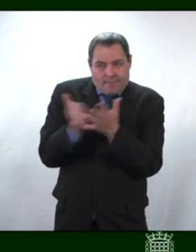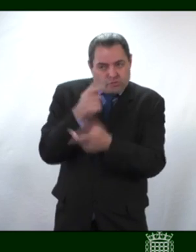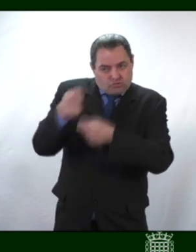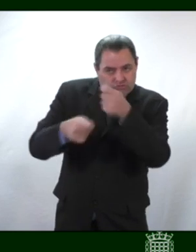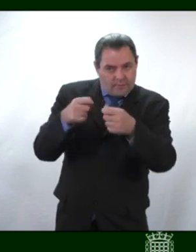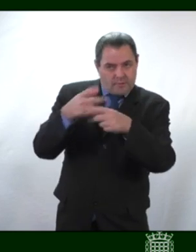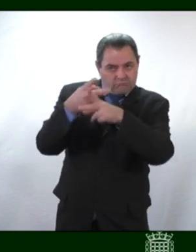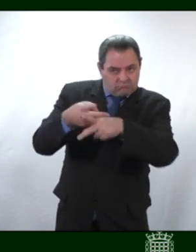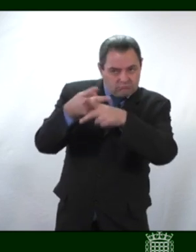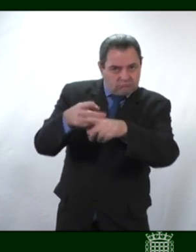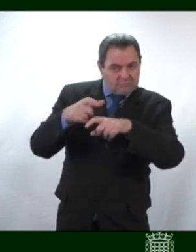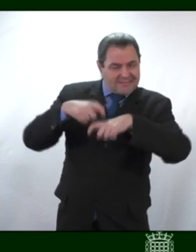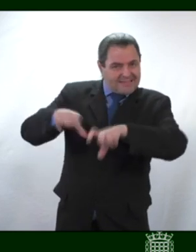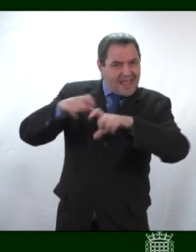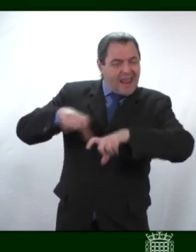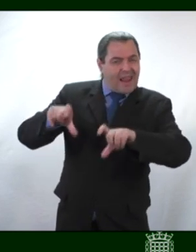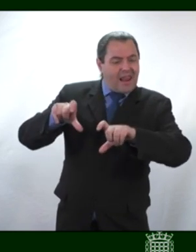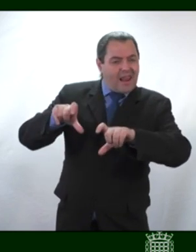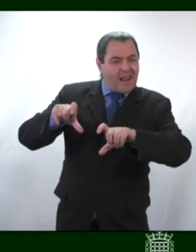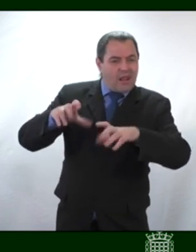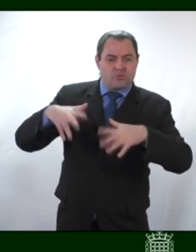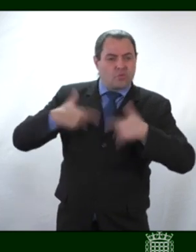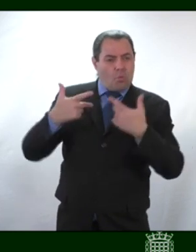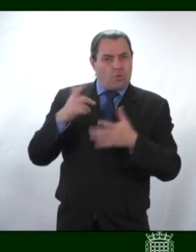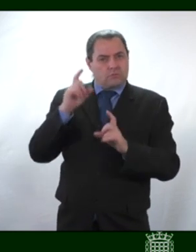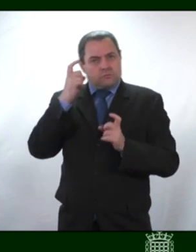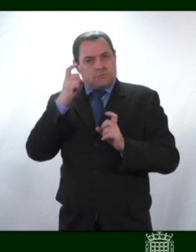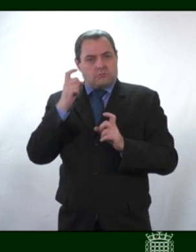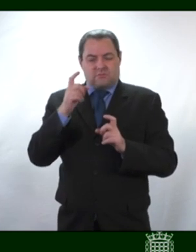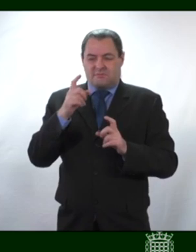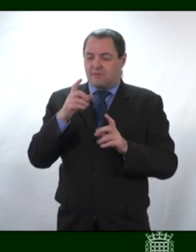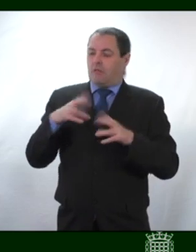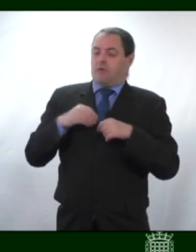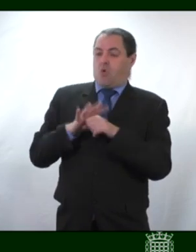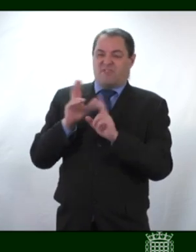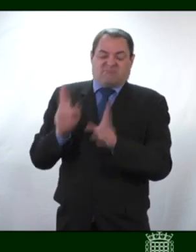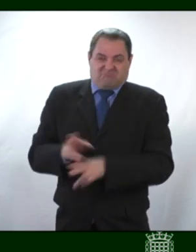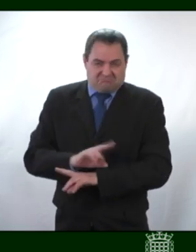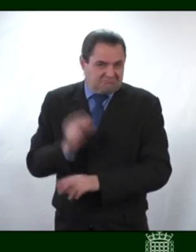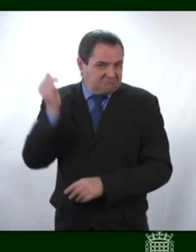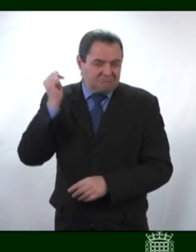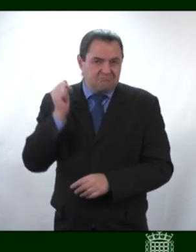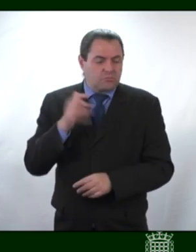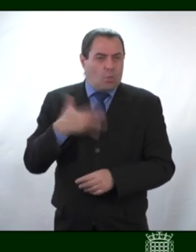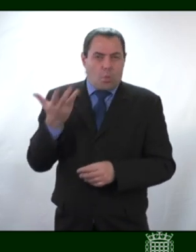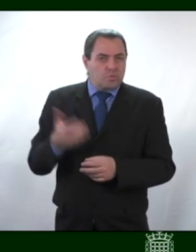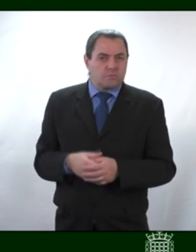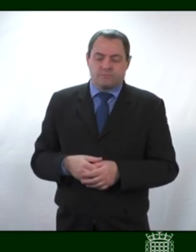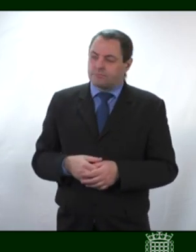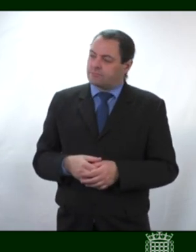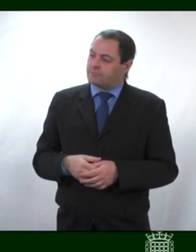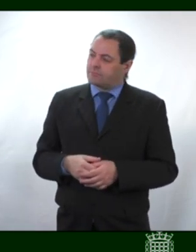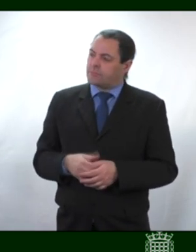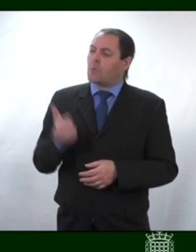that and avoid further unnecessary deaths? Well, we work very hard on this point,